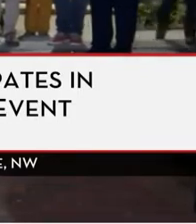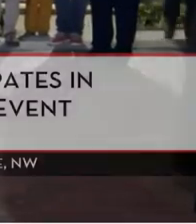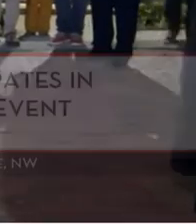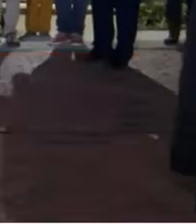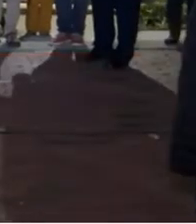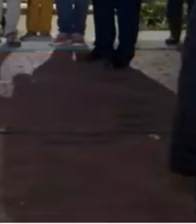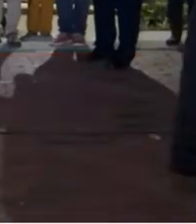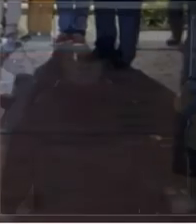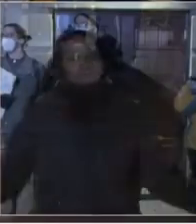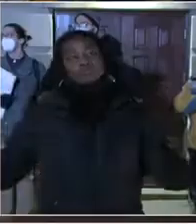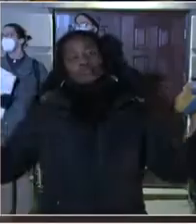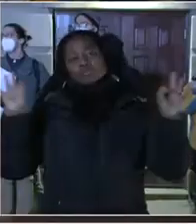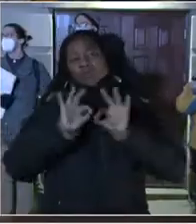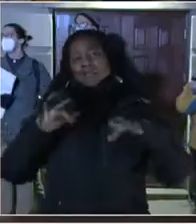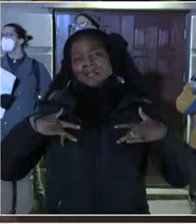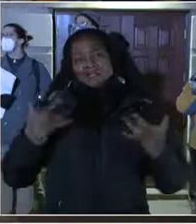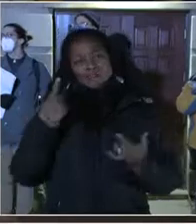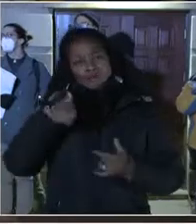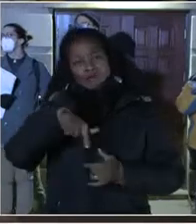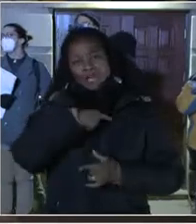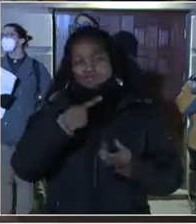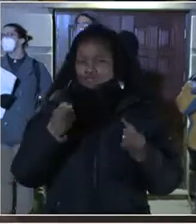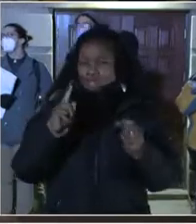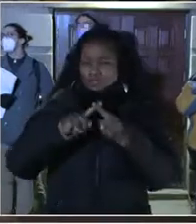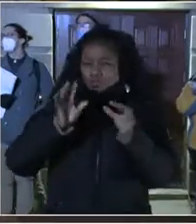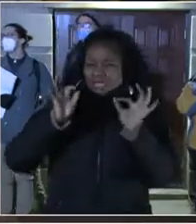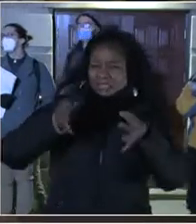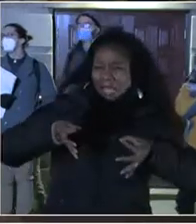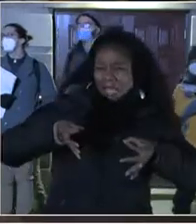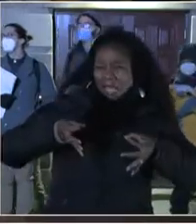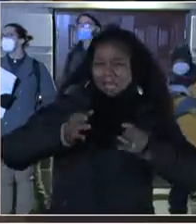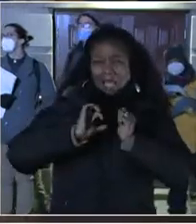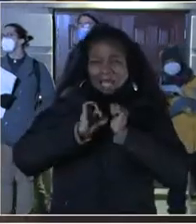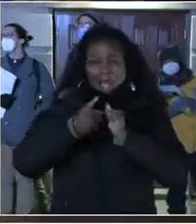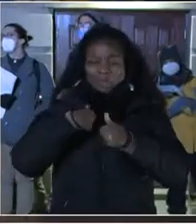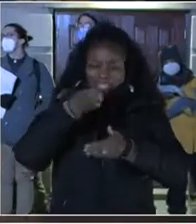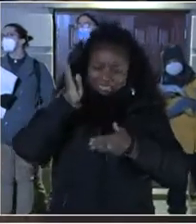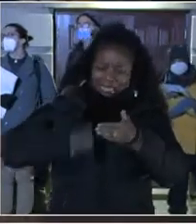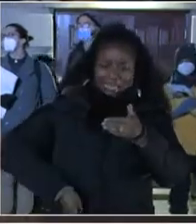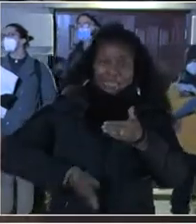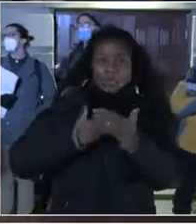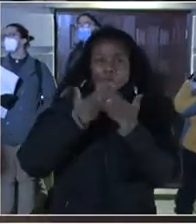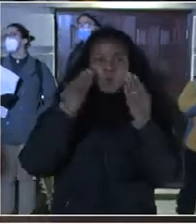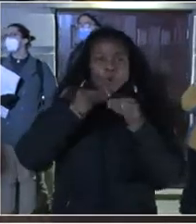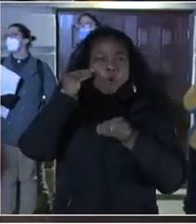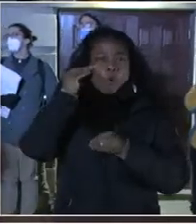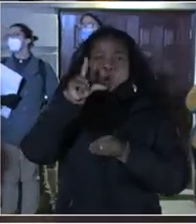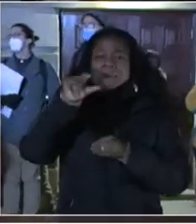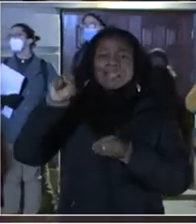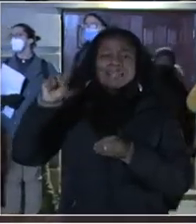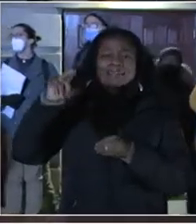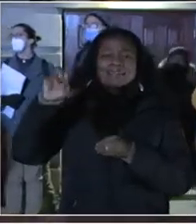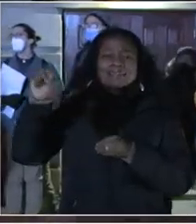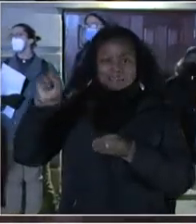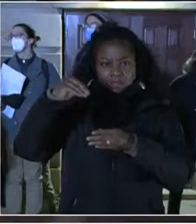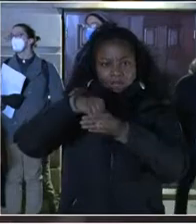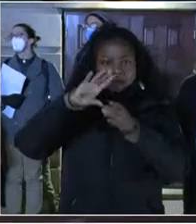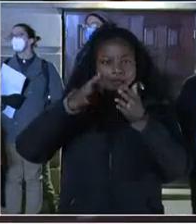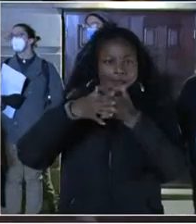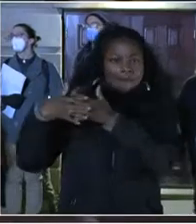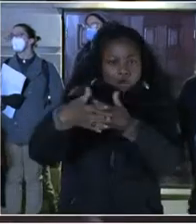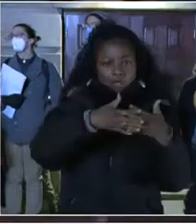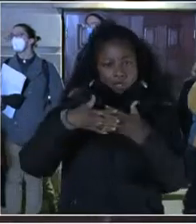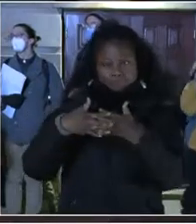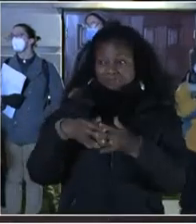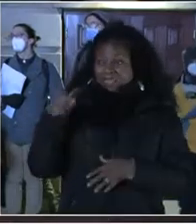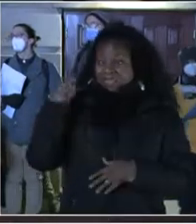important event for us to try to determine how we can end homelessness in America. That's right. This city has done